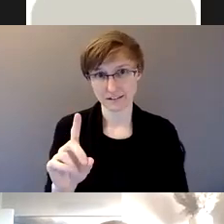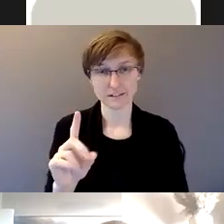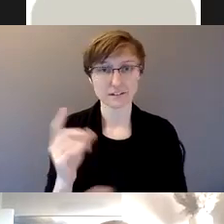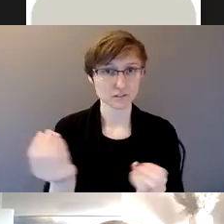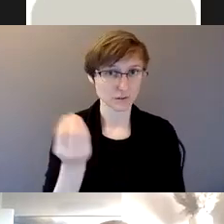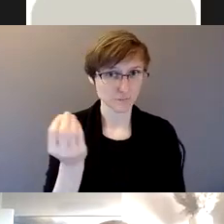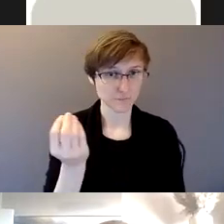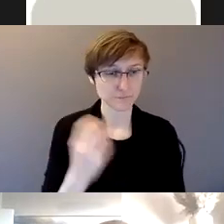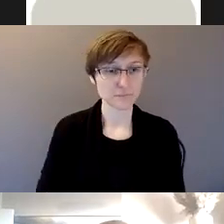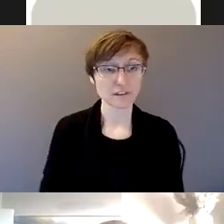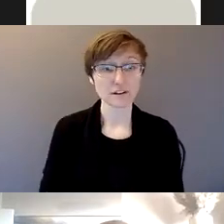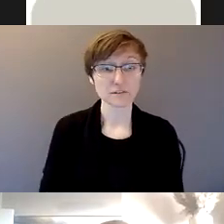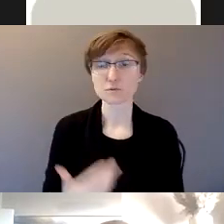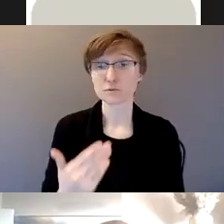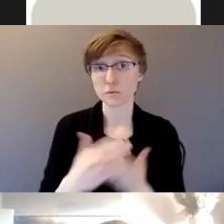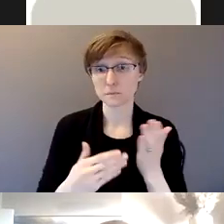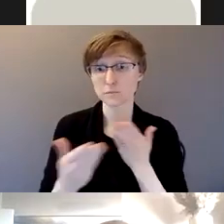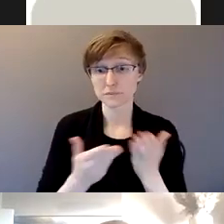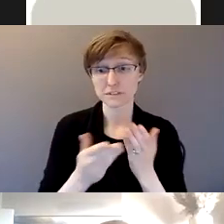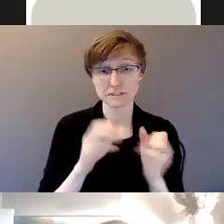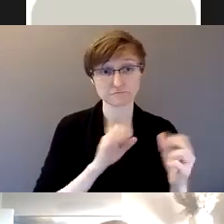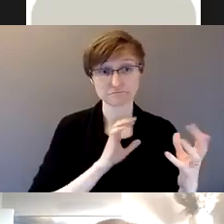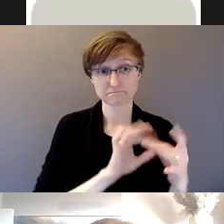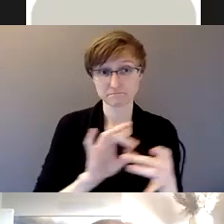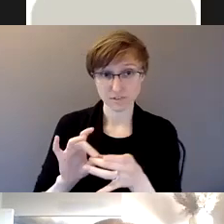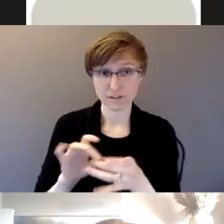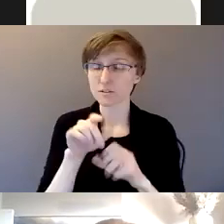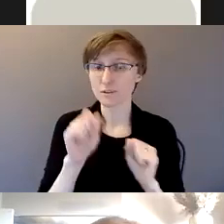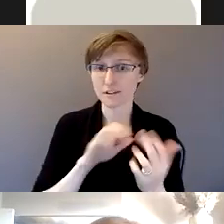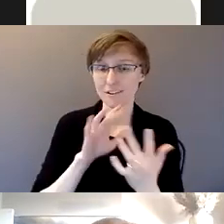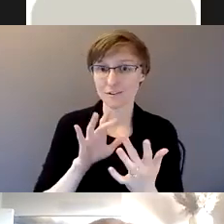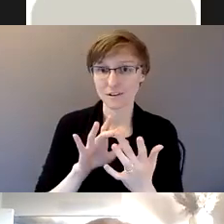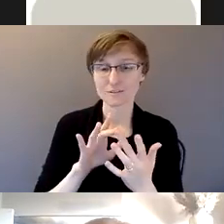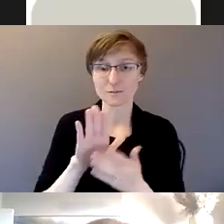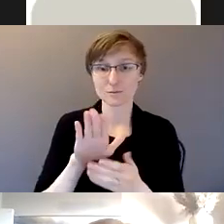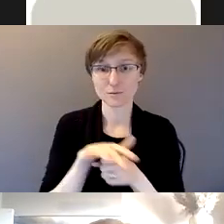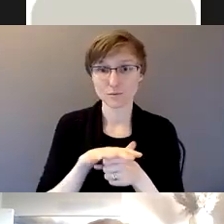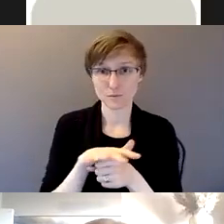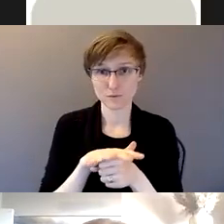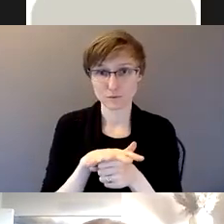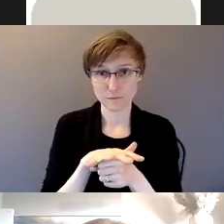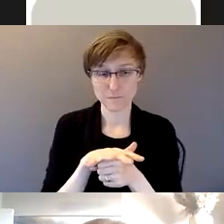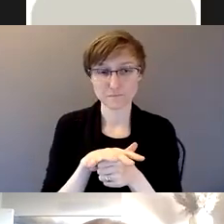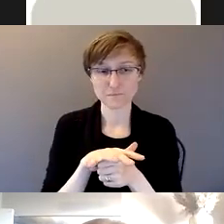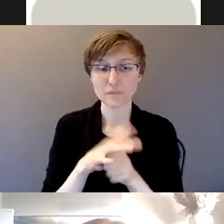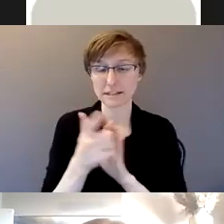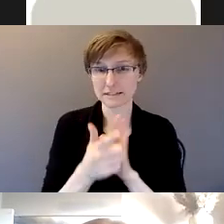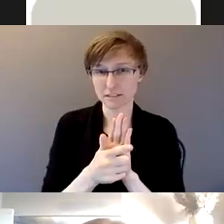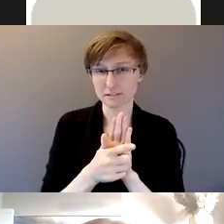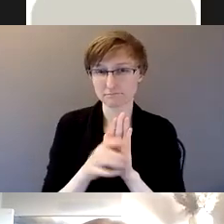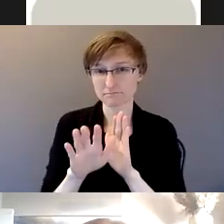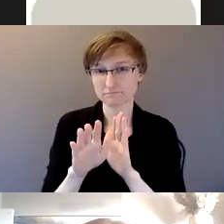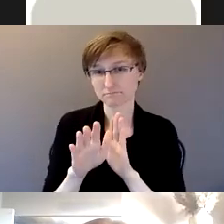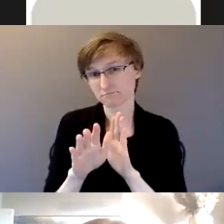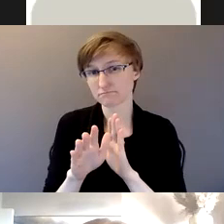some services that you could get linked up to, and if not, you can connect with your local legal in your own area as well to get some,